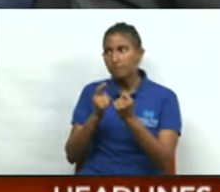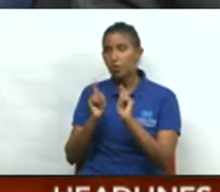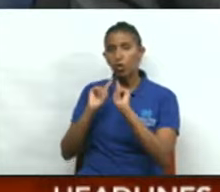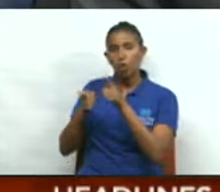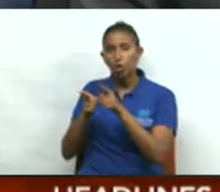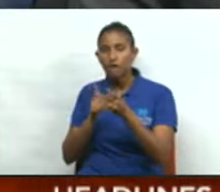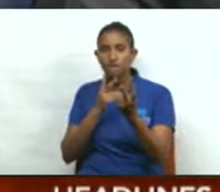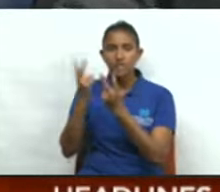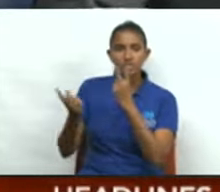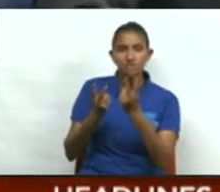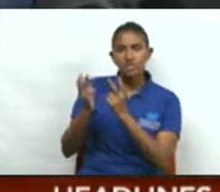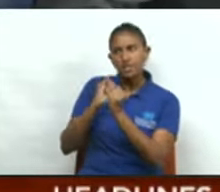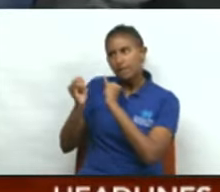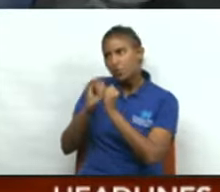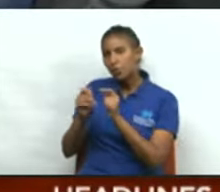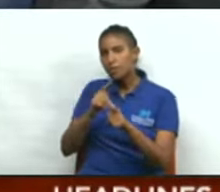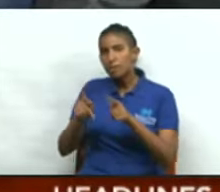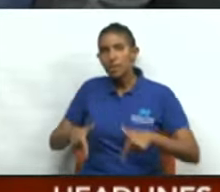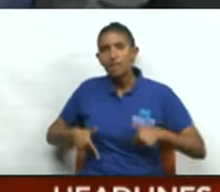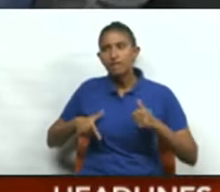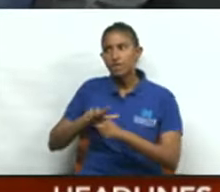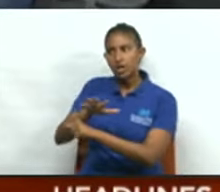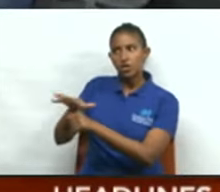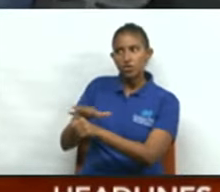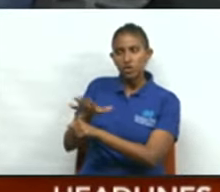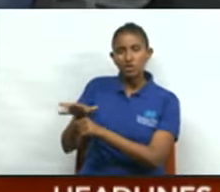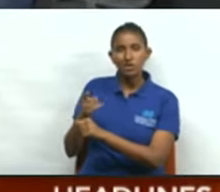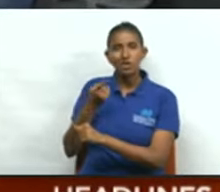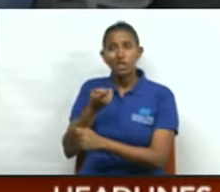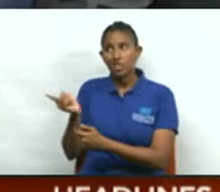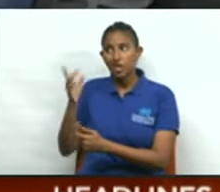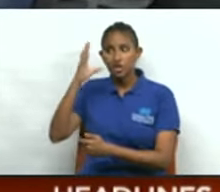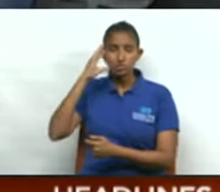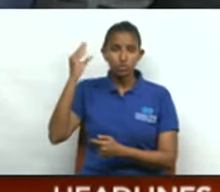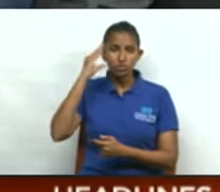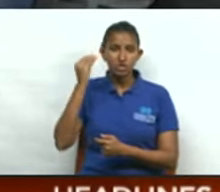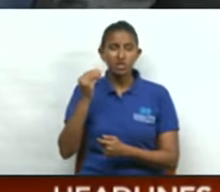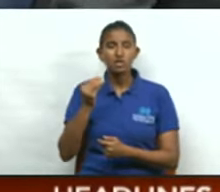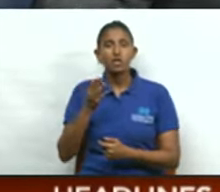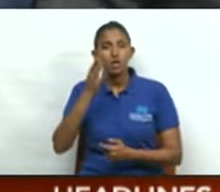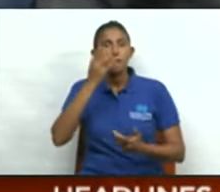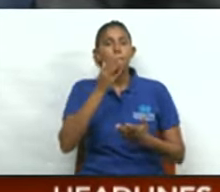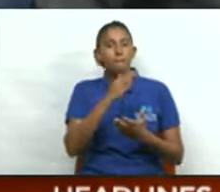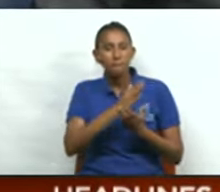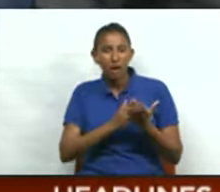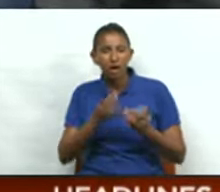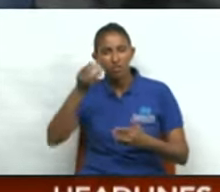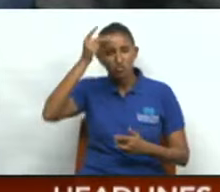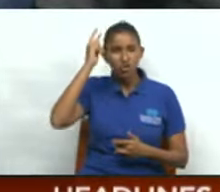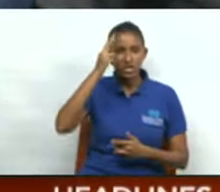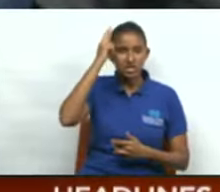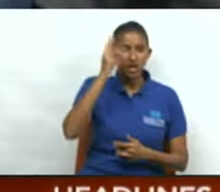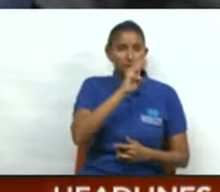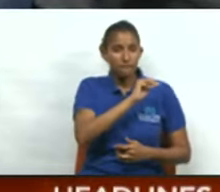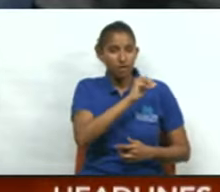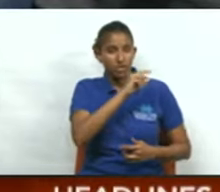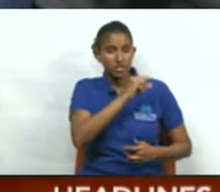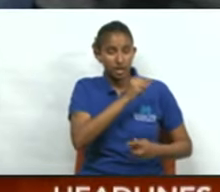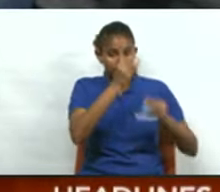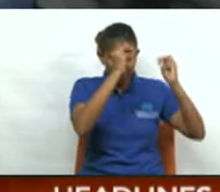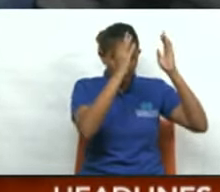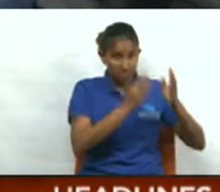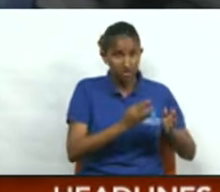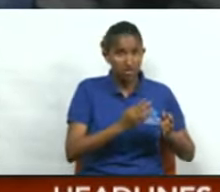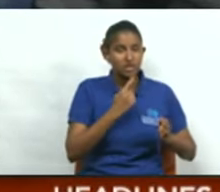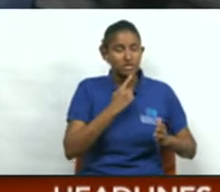to speak with residents. Their experiences are part of the reason Public Utilities Minister Marvin Gonzalez has ordered the water production be increased